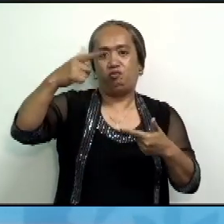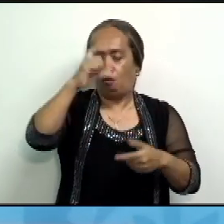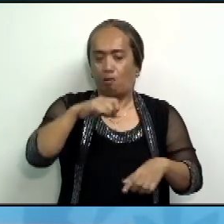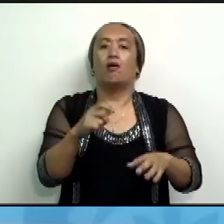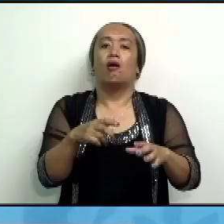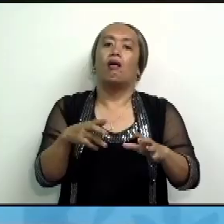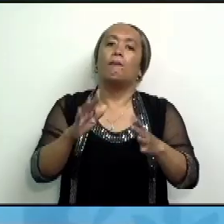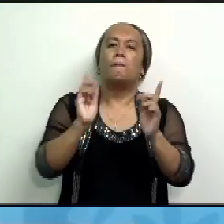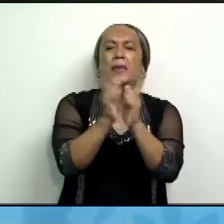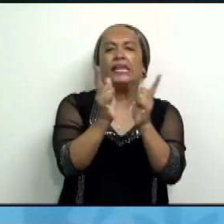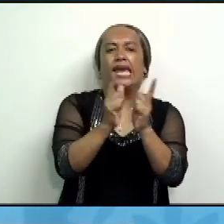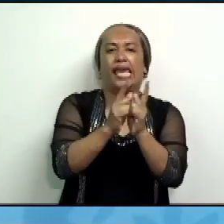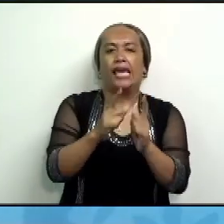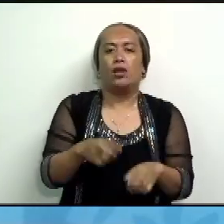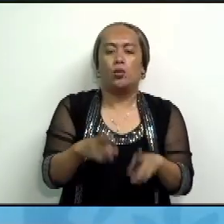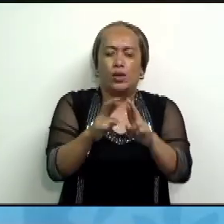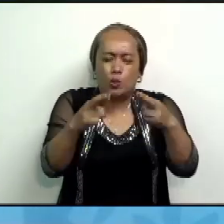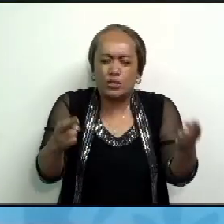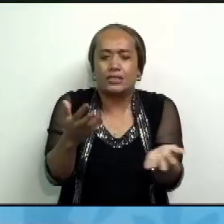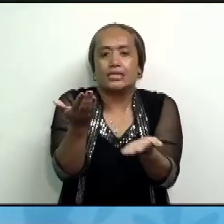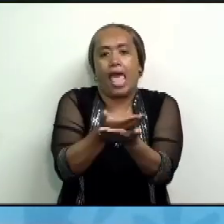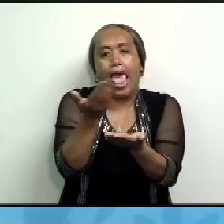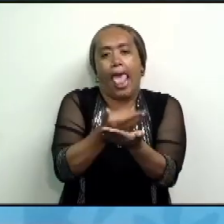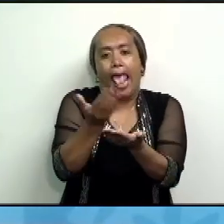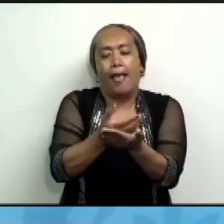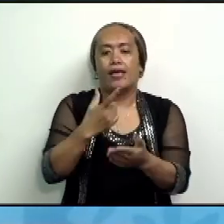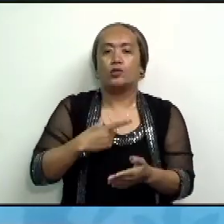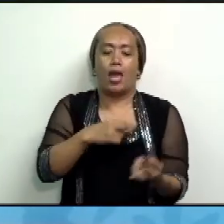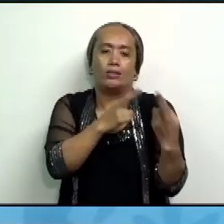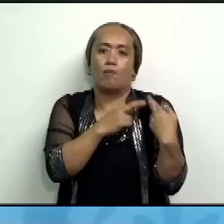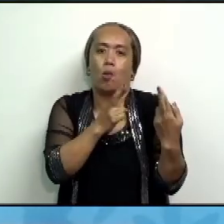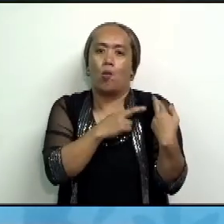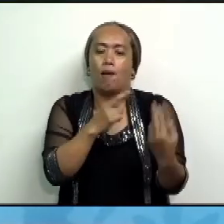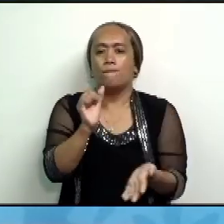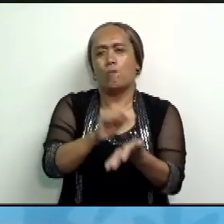We will manage public resources carefully and responsibly.